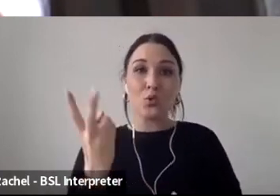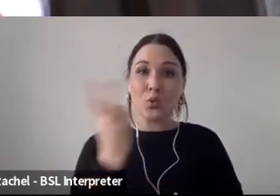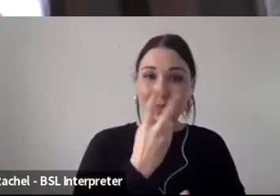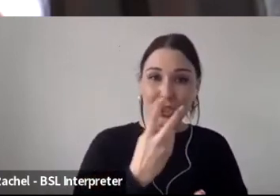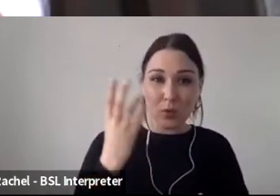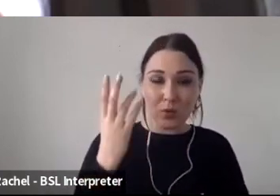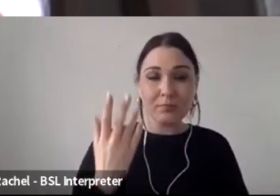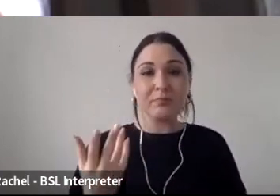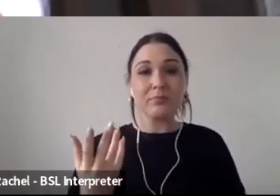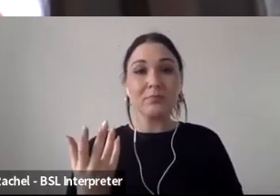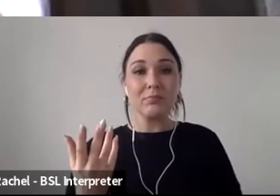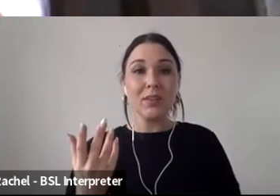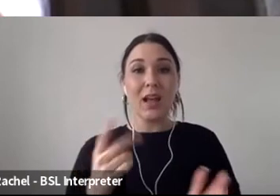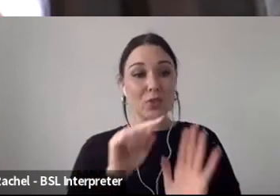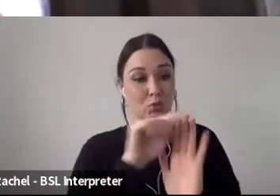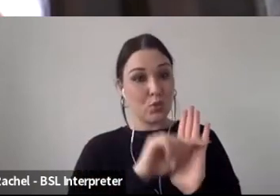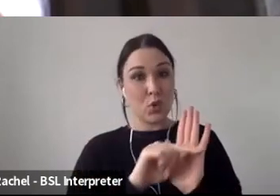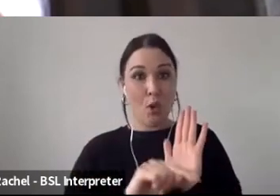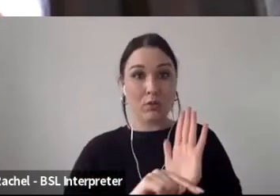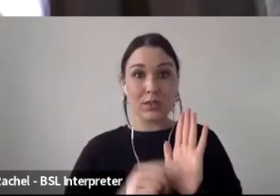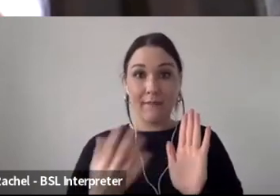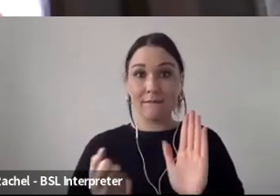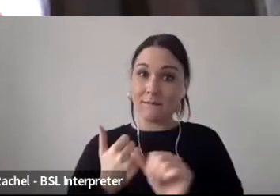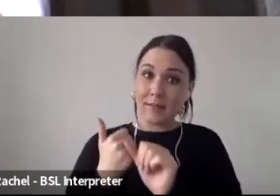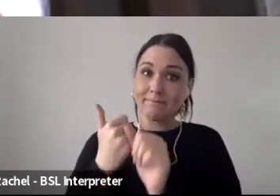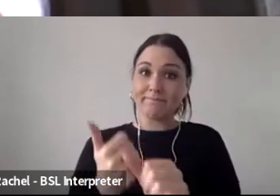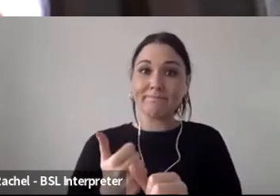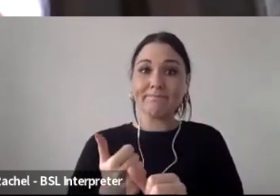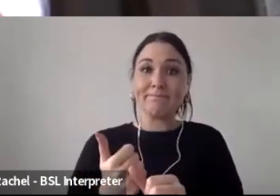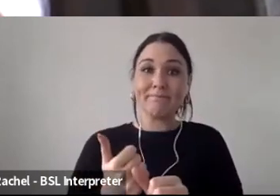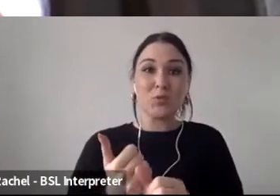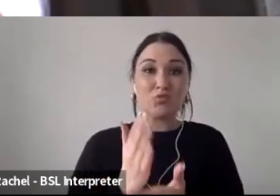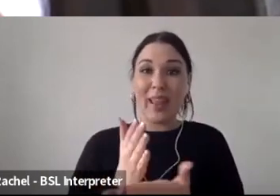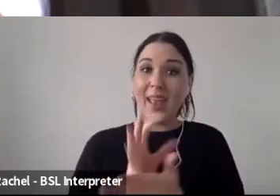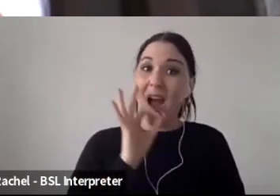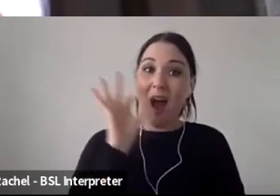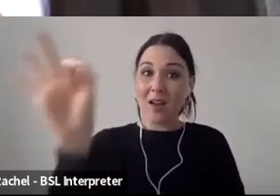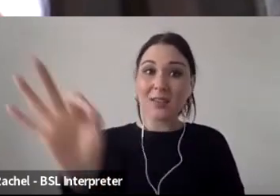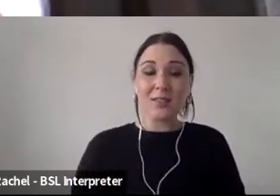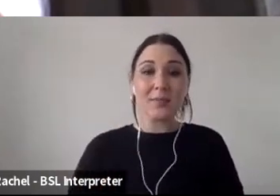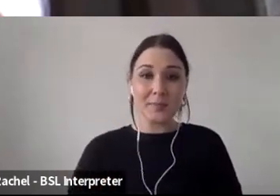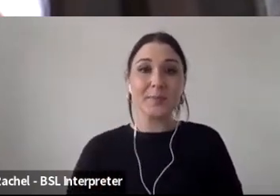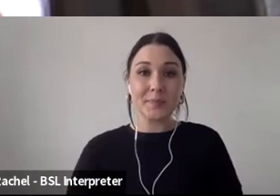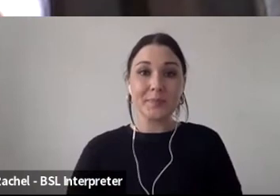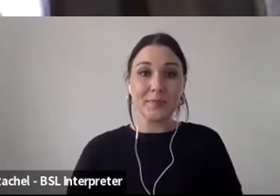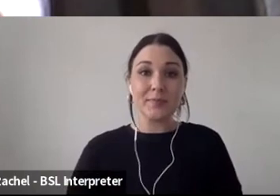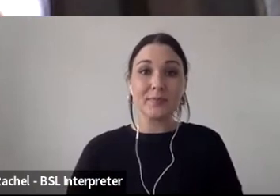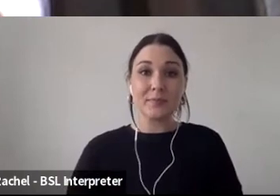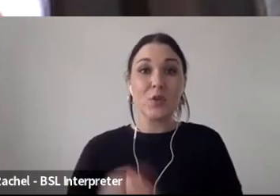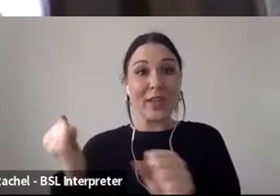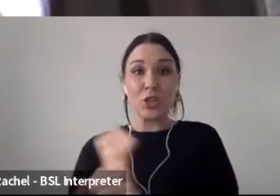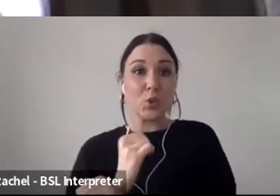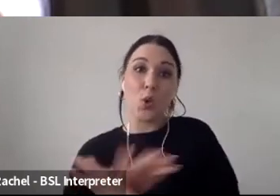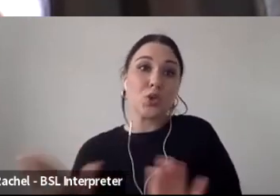they have some protocols in place. So often it's just a question of asking whether they do or